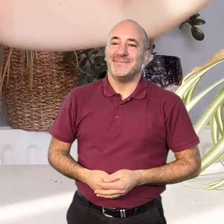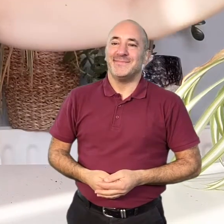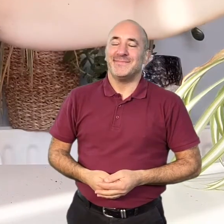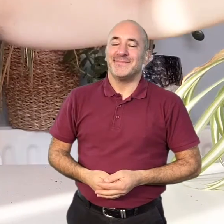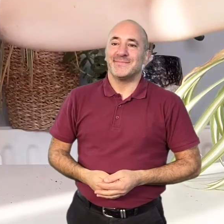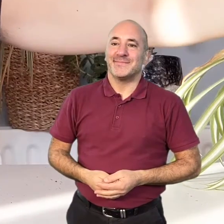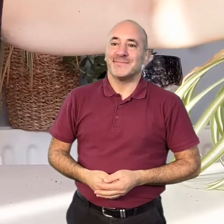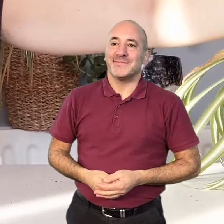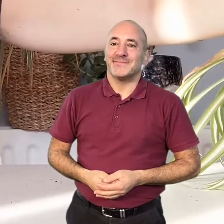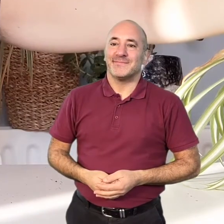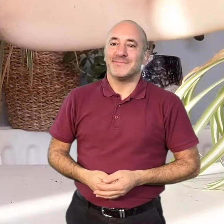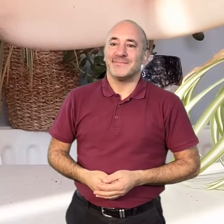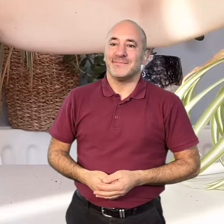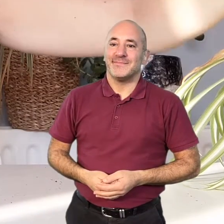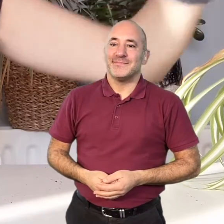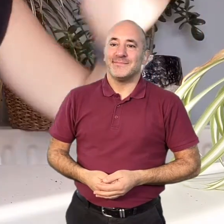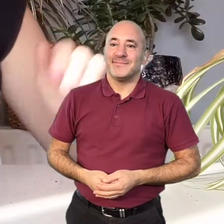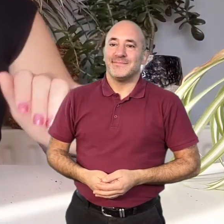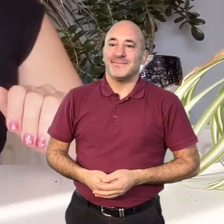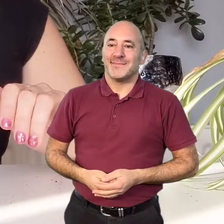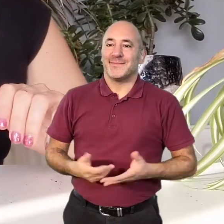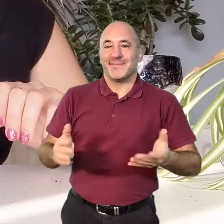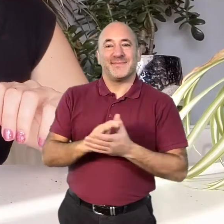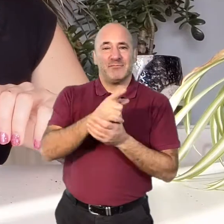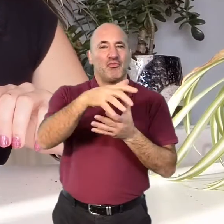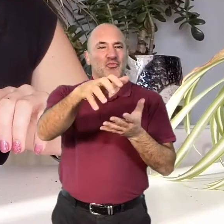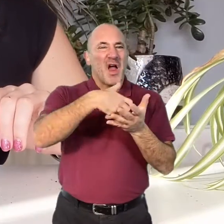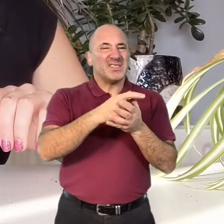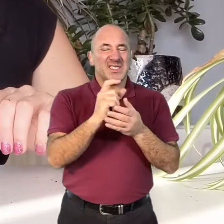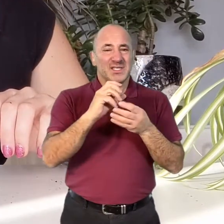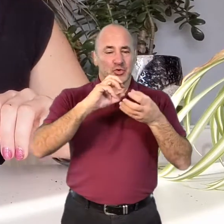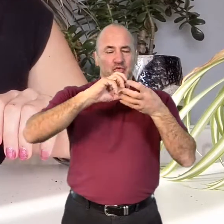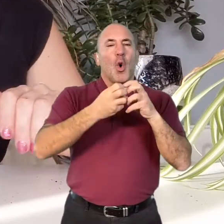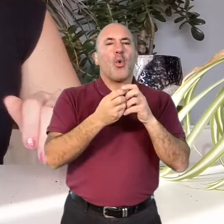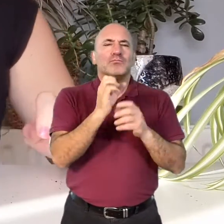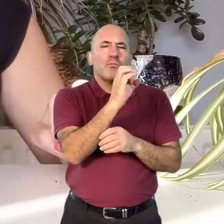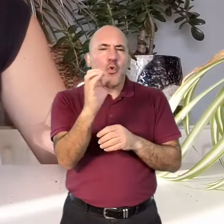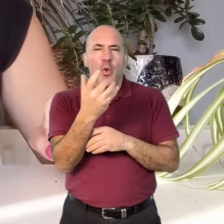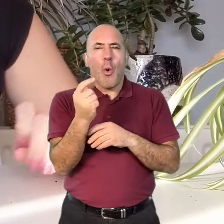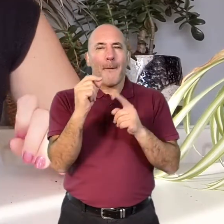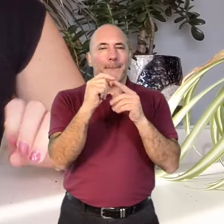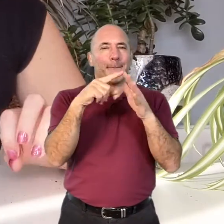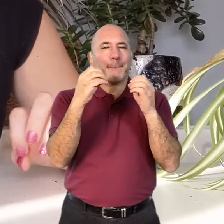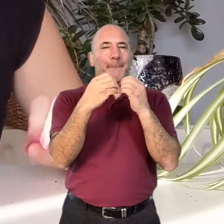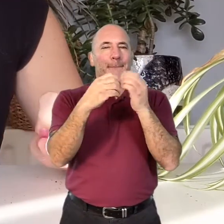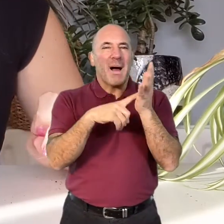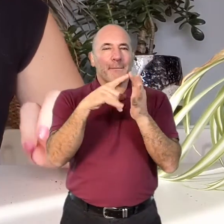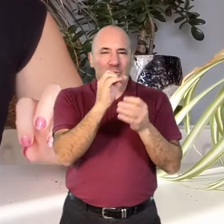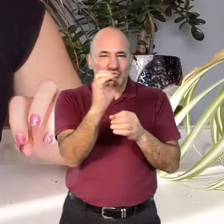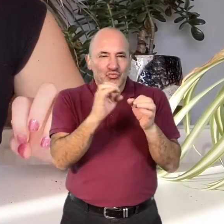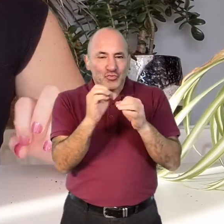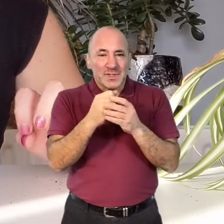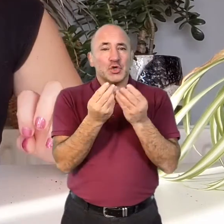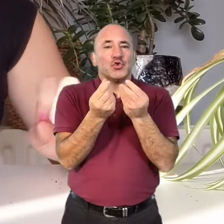use. You'll need to collect some small stones or pebbles, some soil,